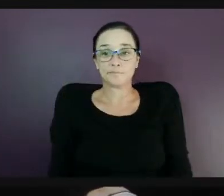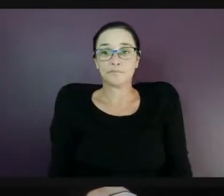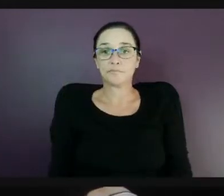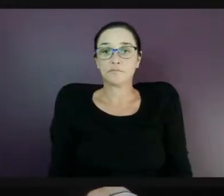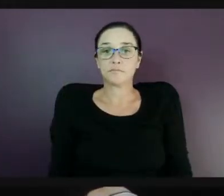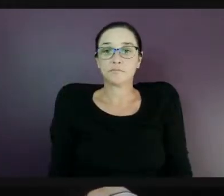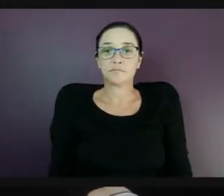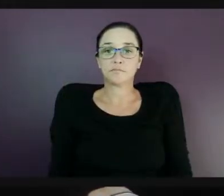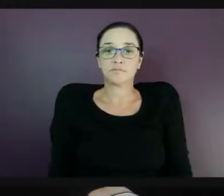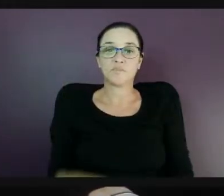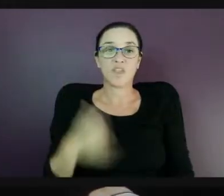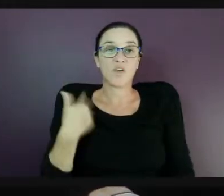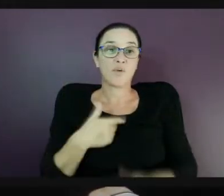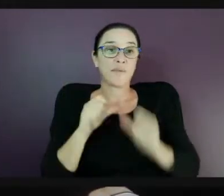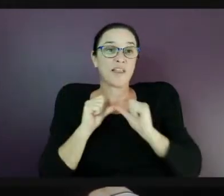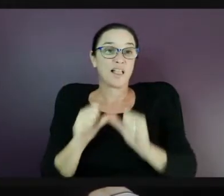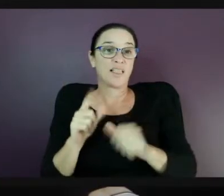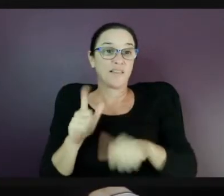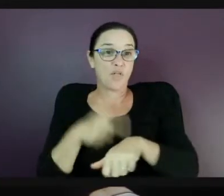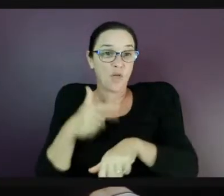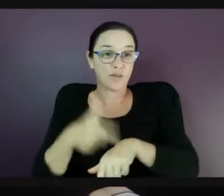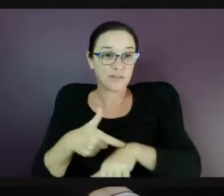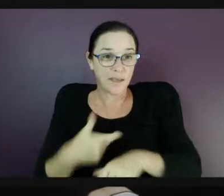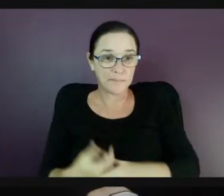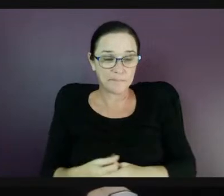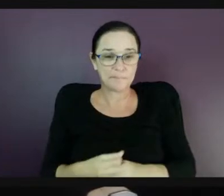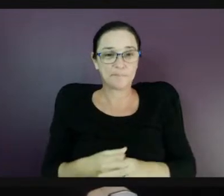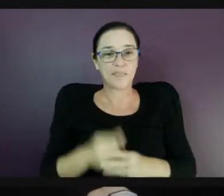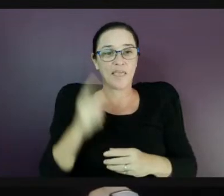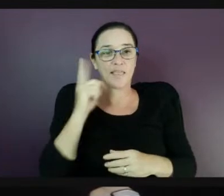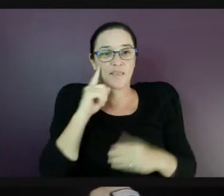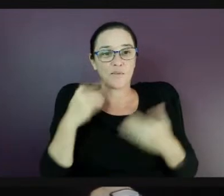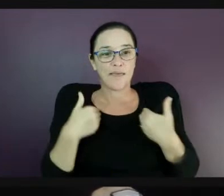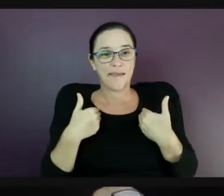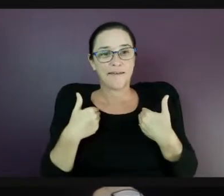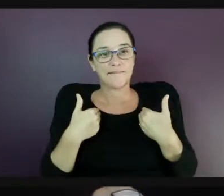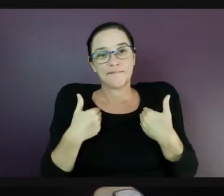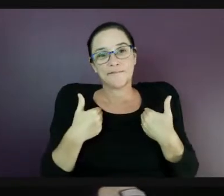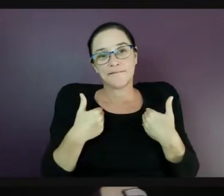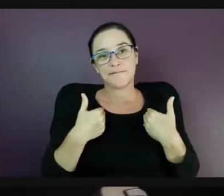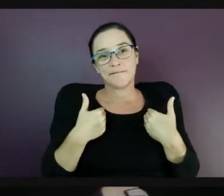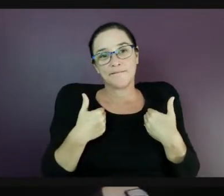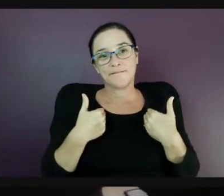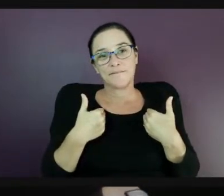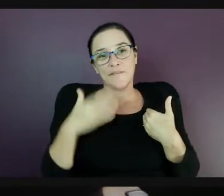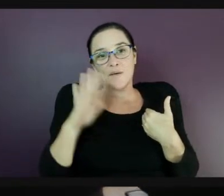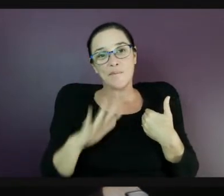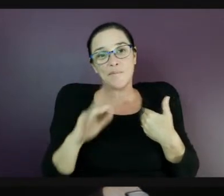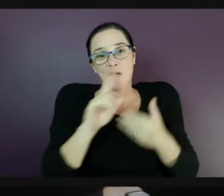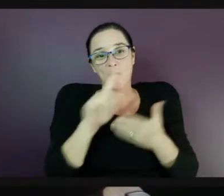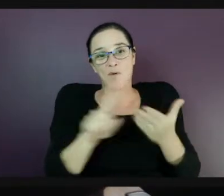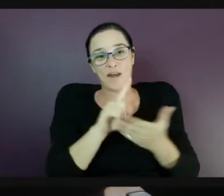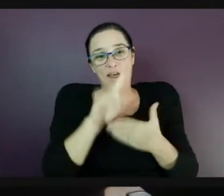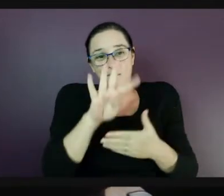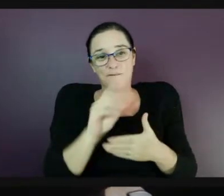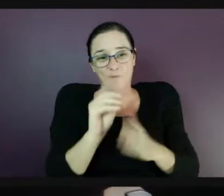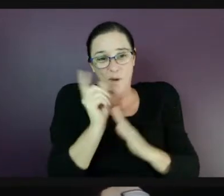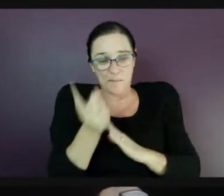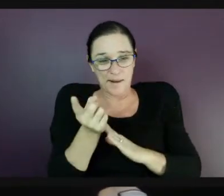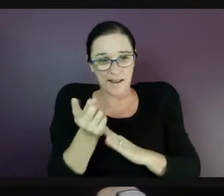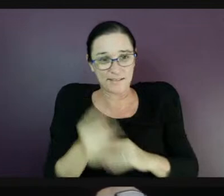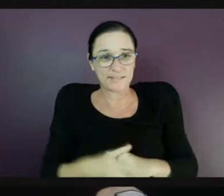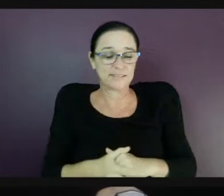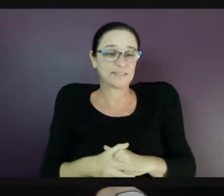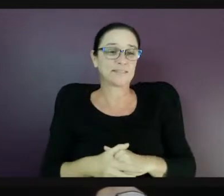we've been going for a long time. I think we got about an hour and 40 minutes into this thing. You